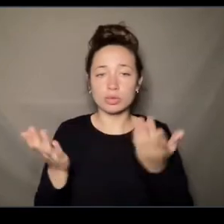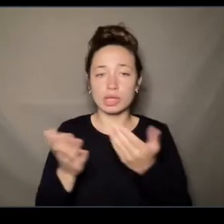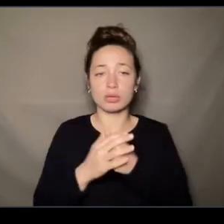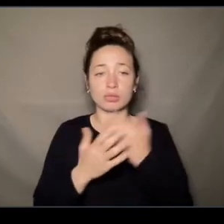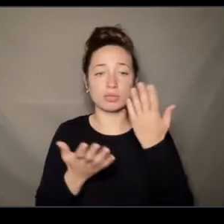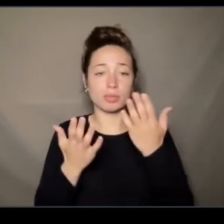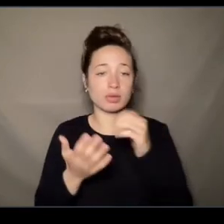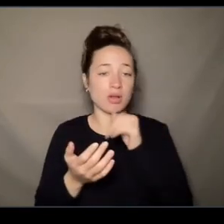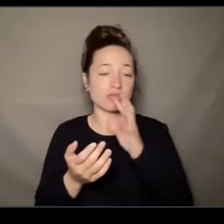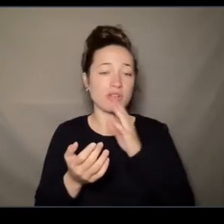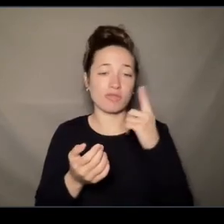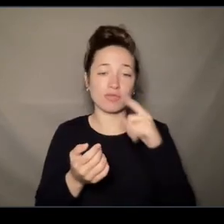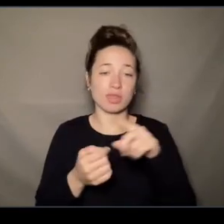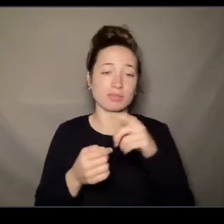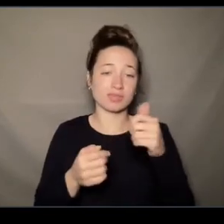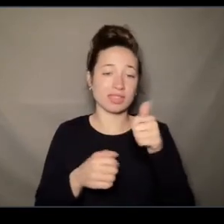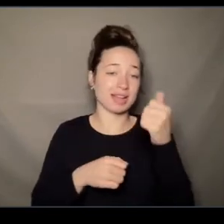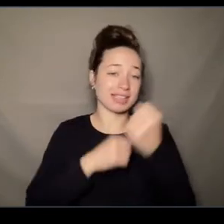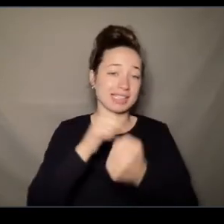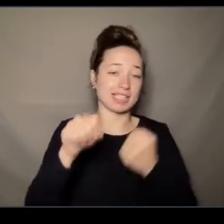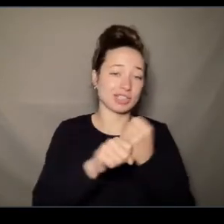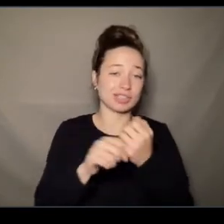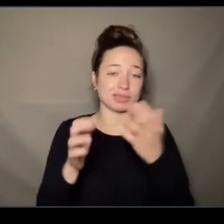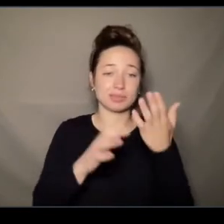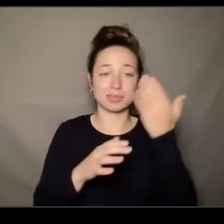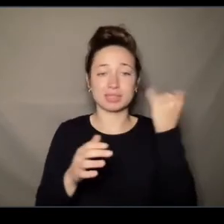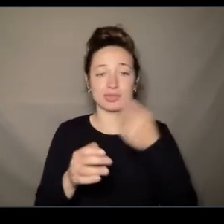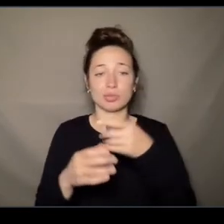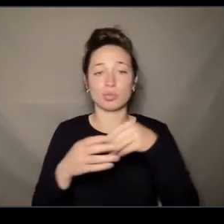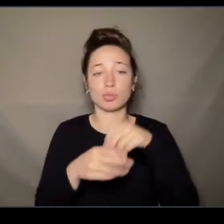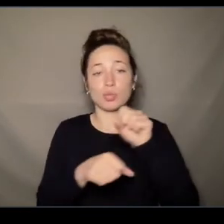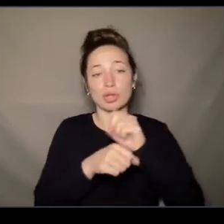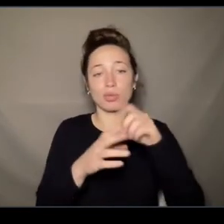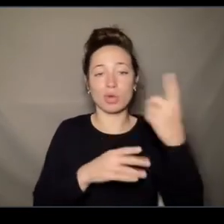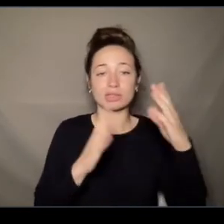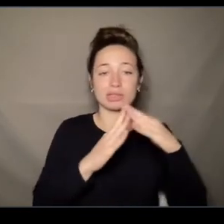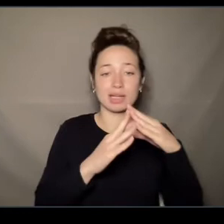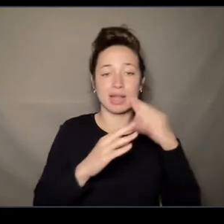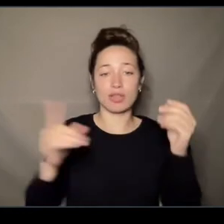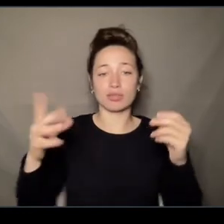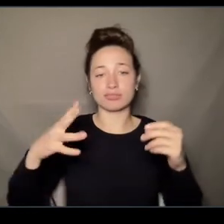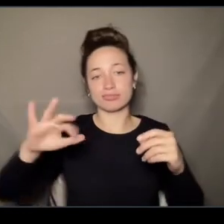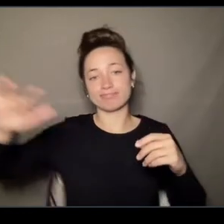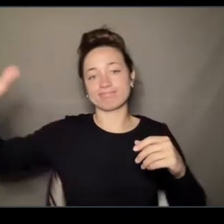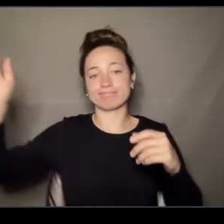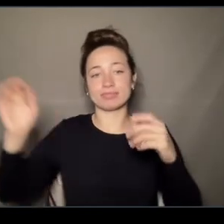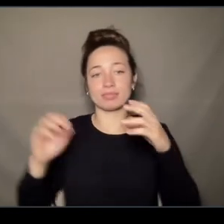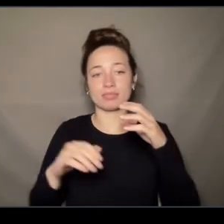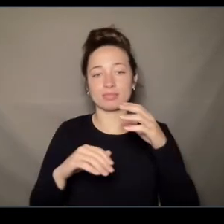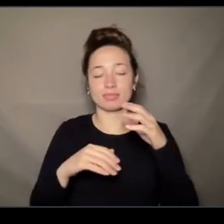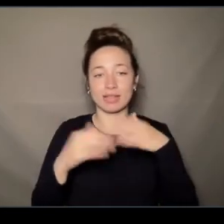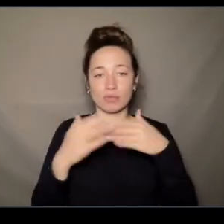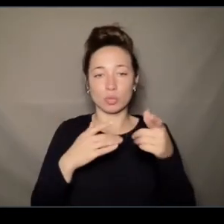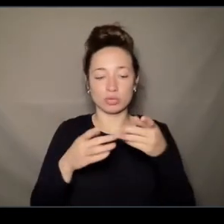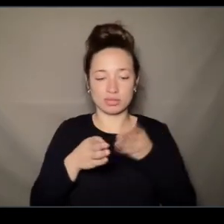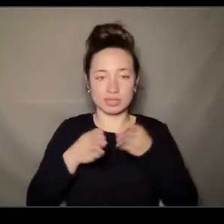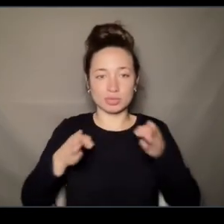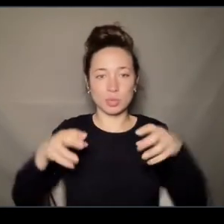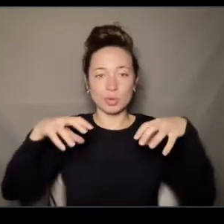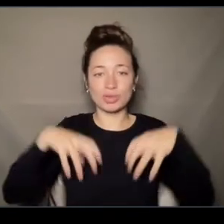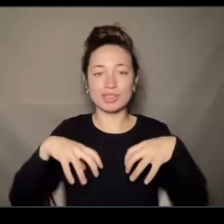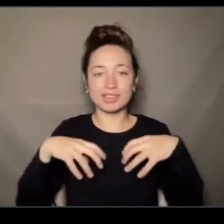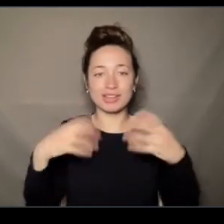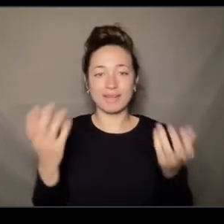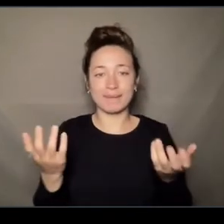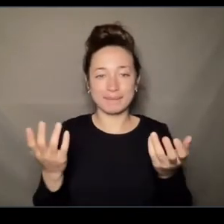I mean, you know, you may never have talked to them for 10 years because you're working in one city and they're taking off for another, yet you're